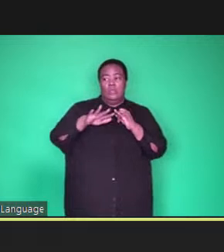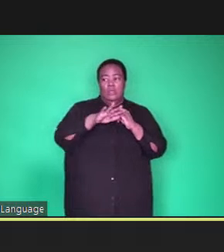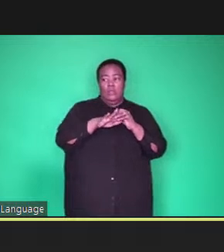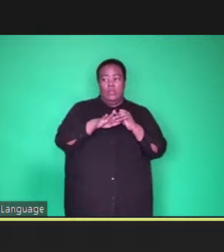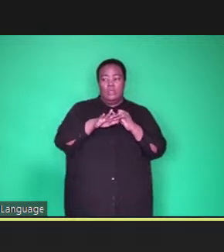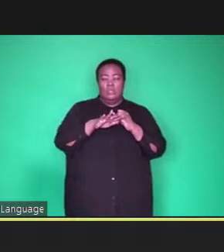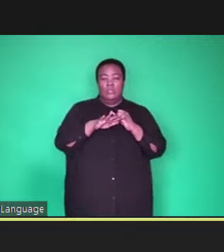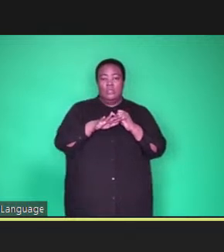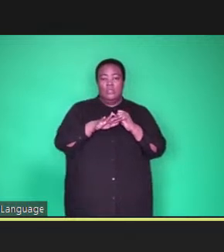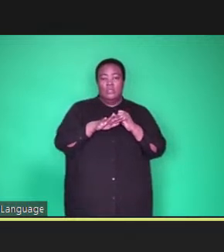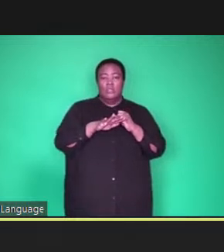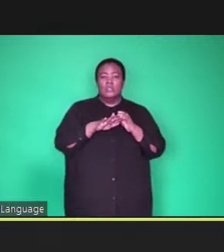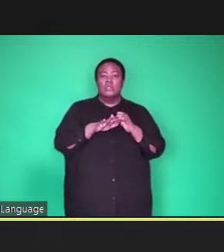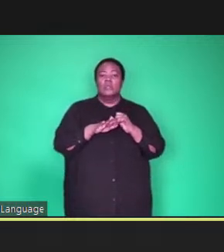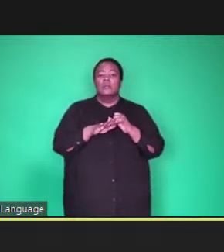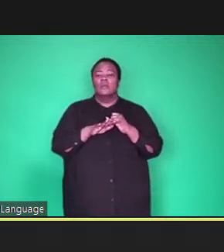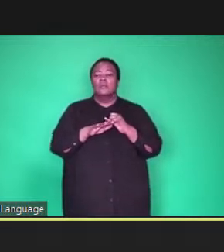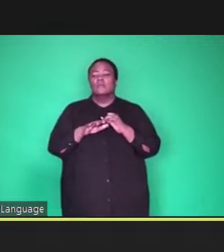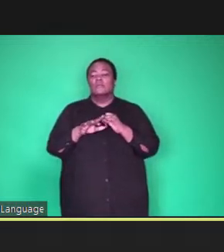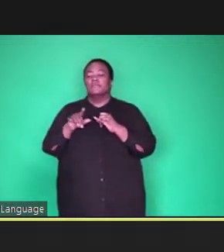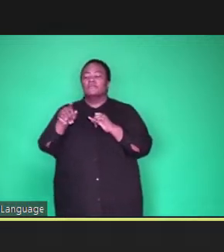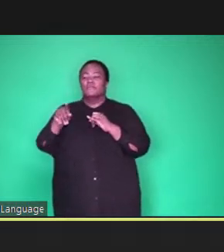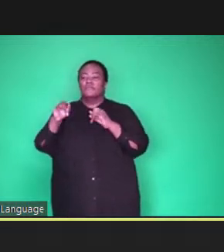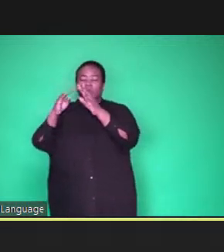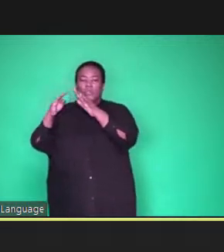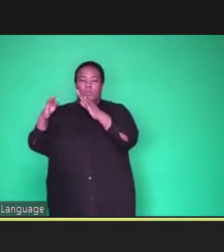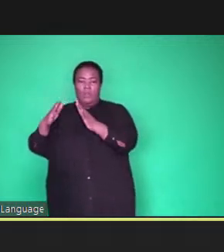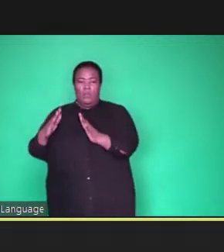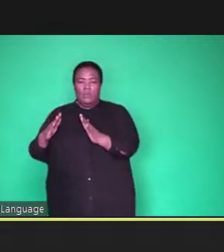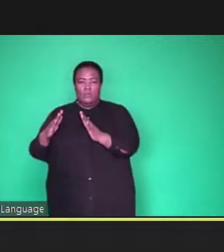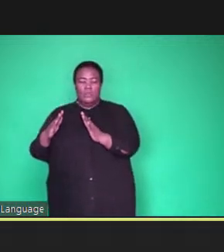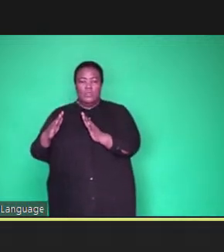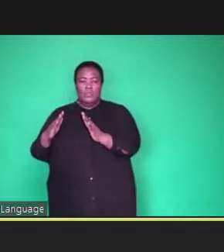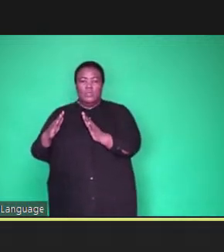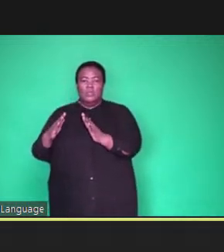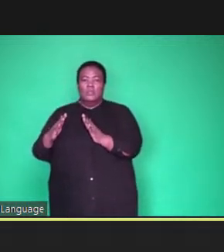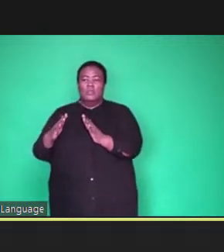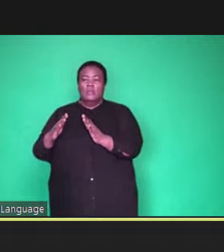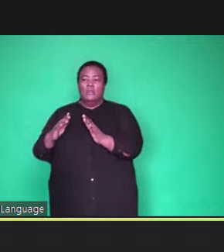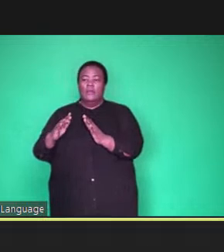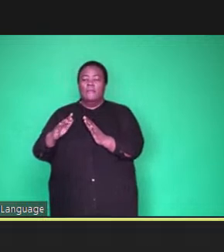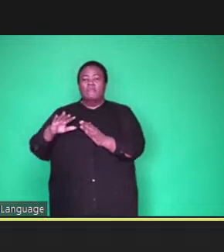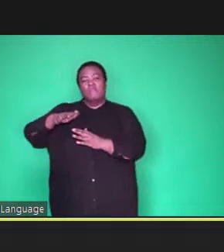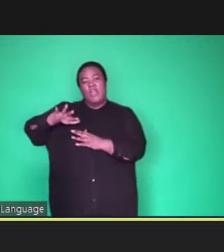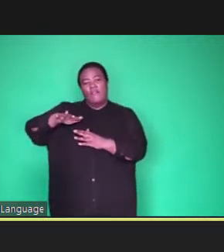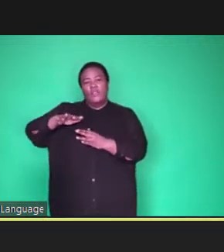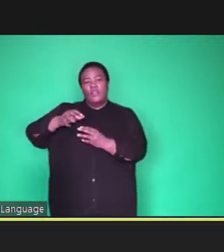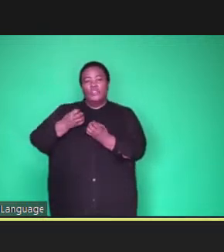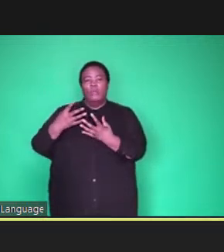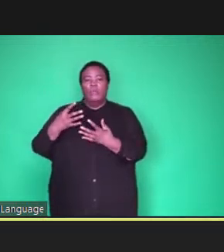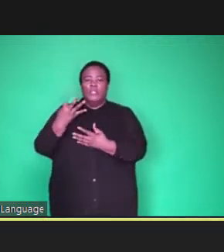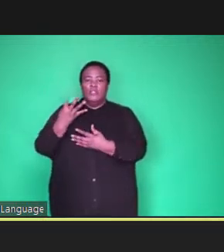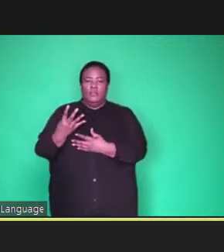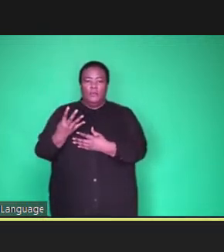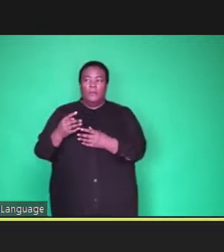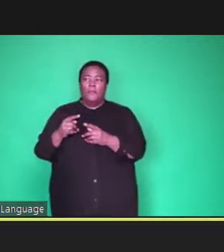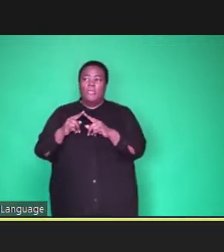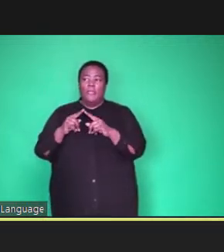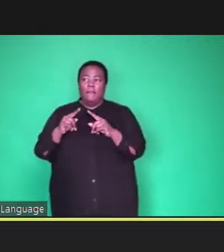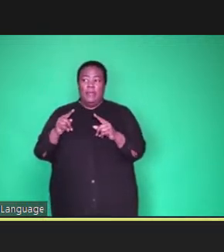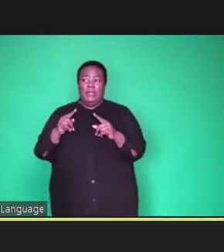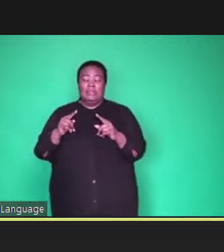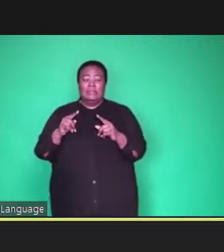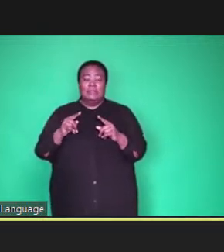doing, the average household size using the weighted census is 4. But the Agincourt in the same